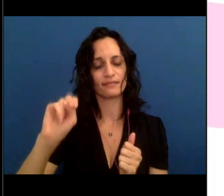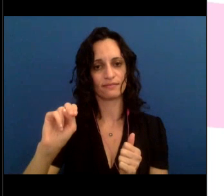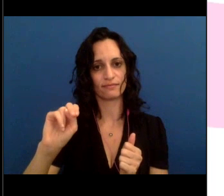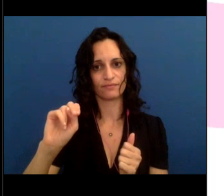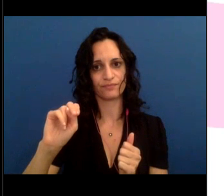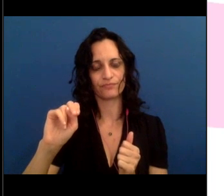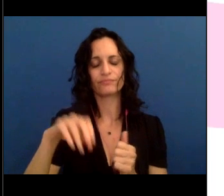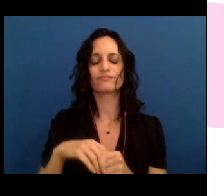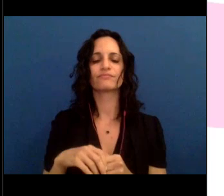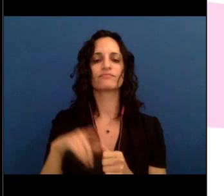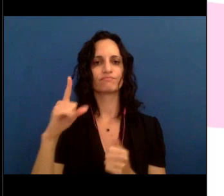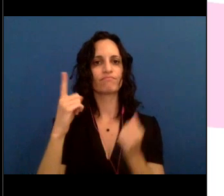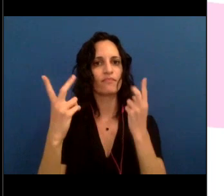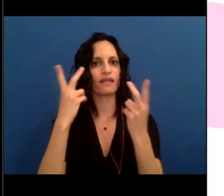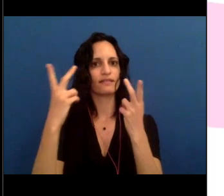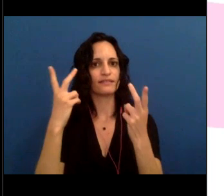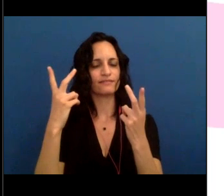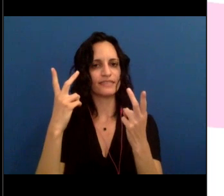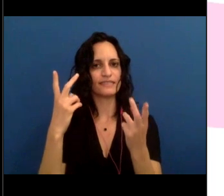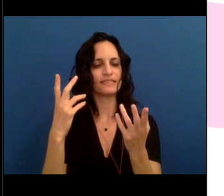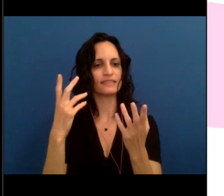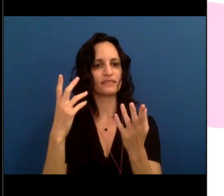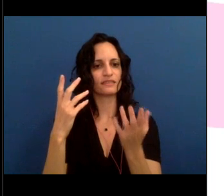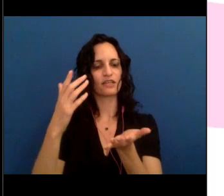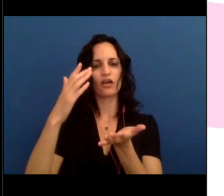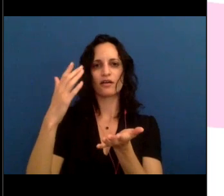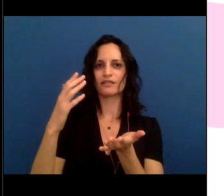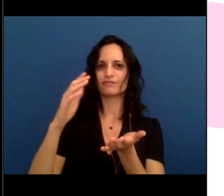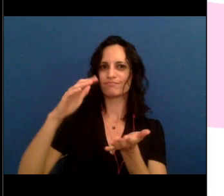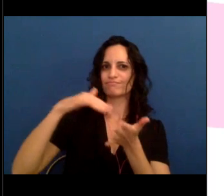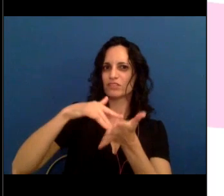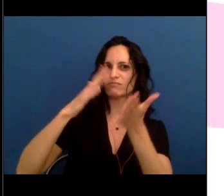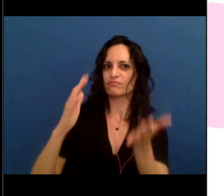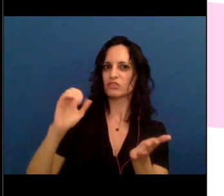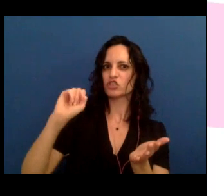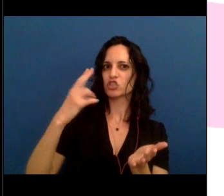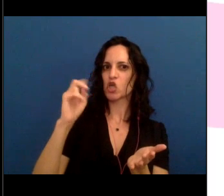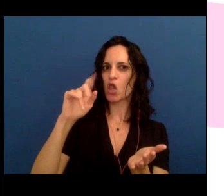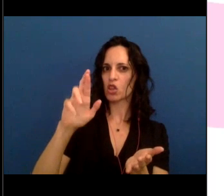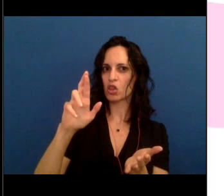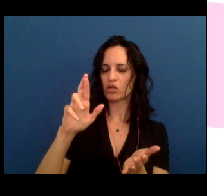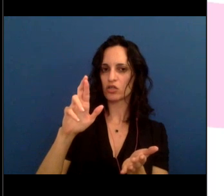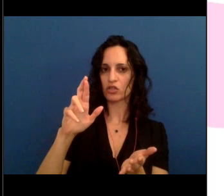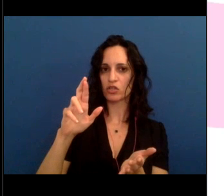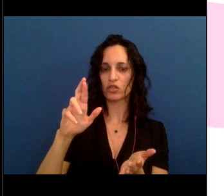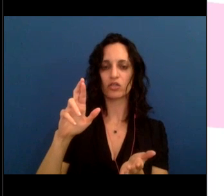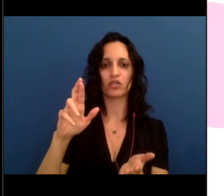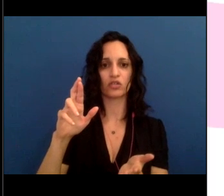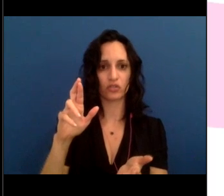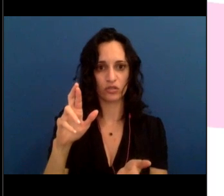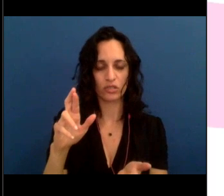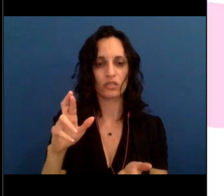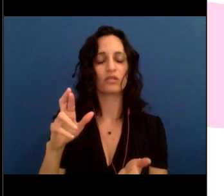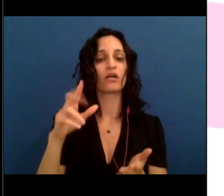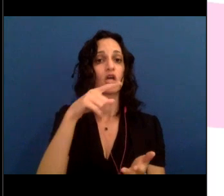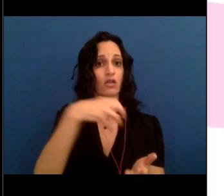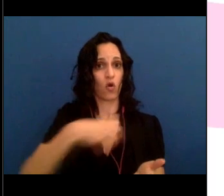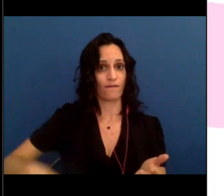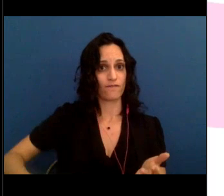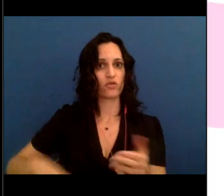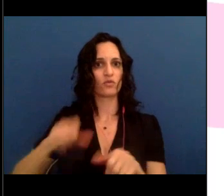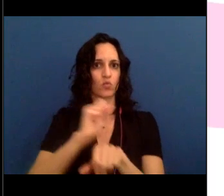visiting scholar from philosophy at Oxford at the time, and worked with Chomsky very closely. I also